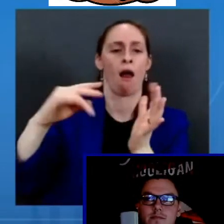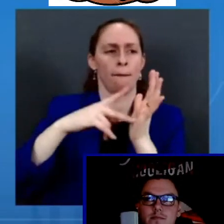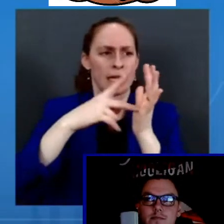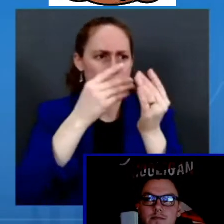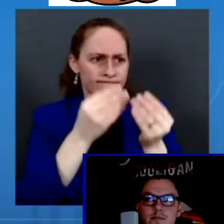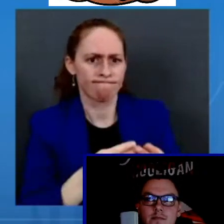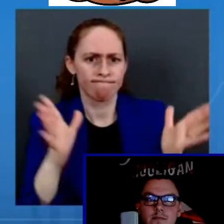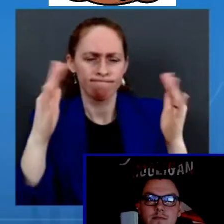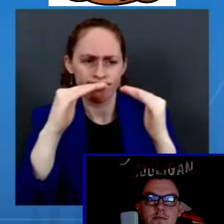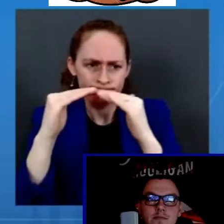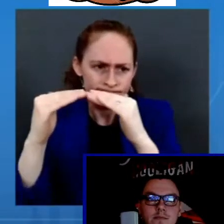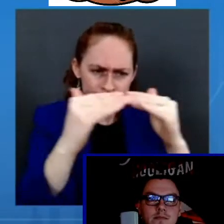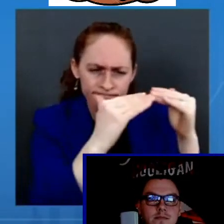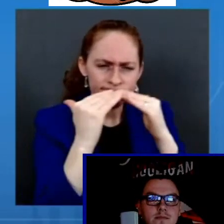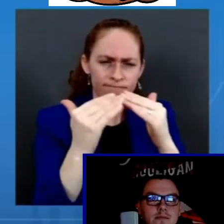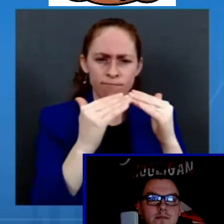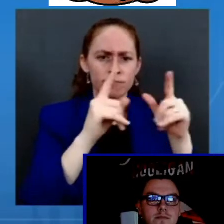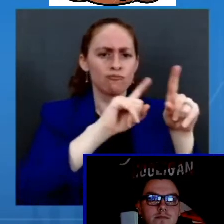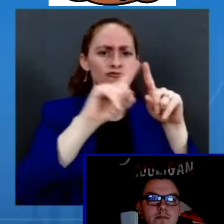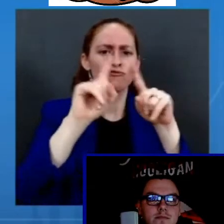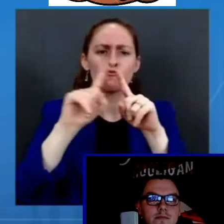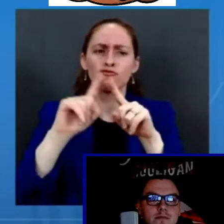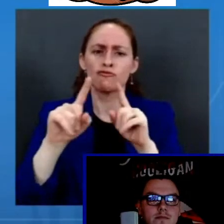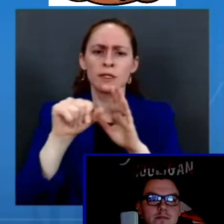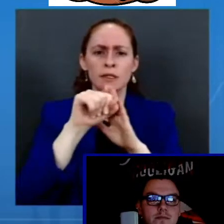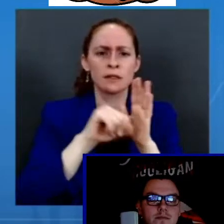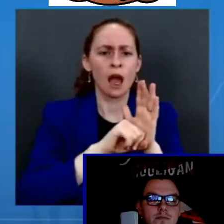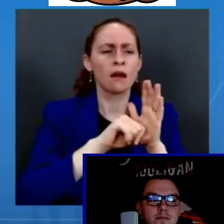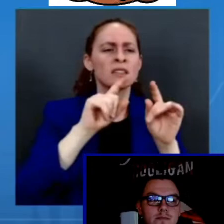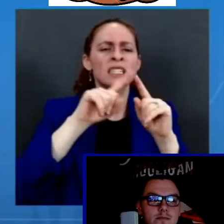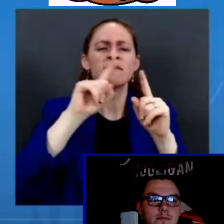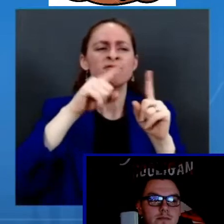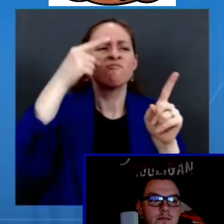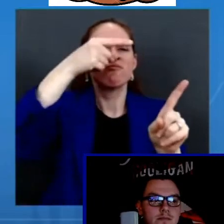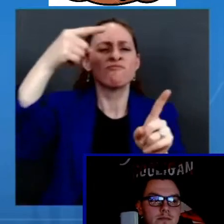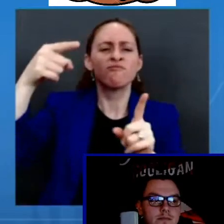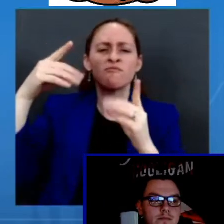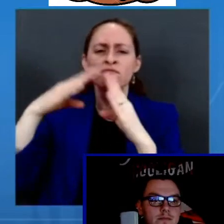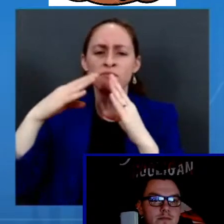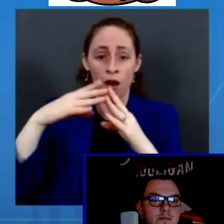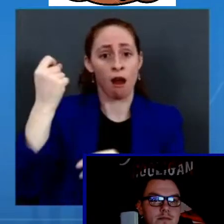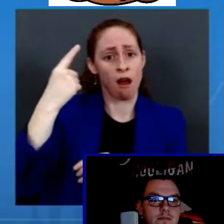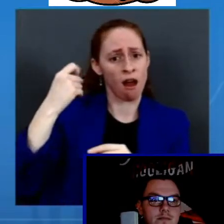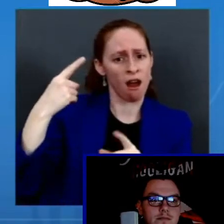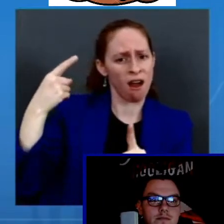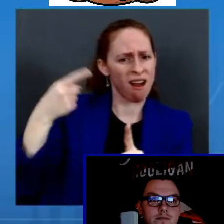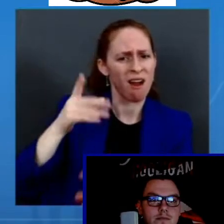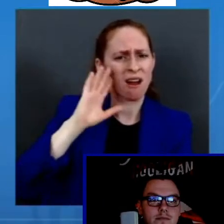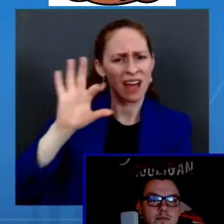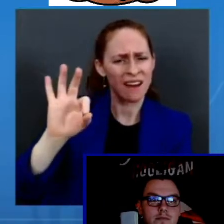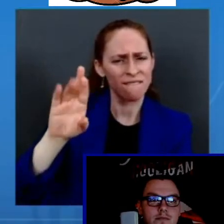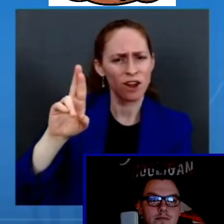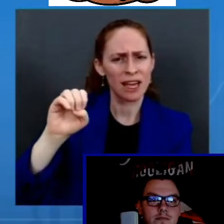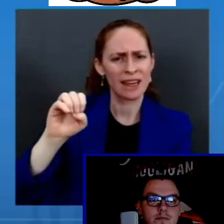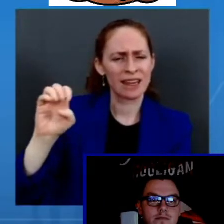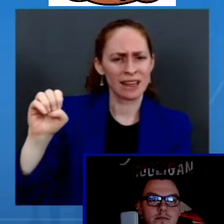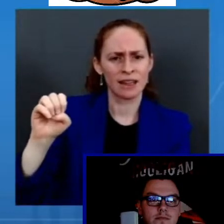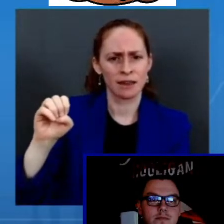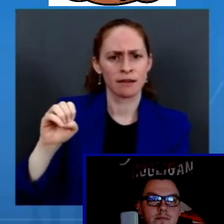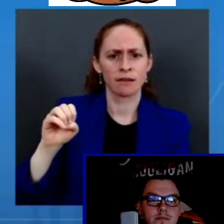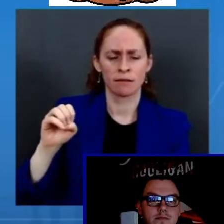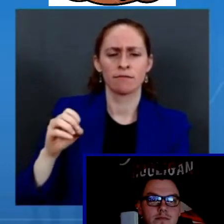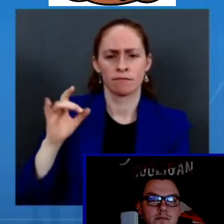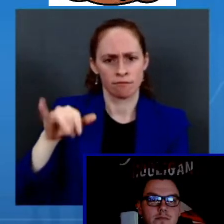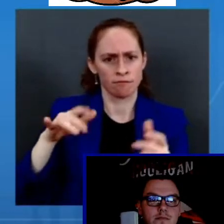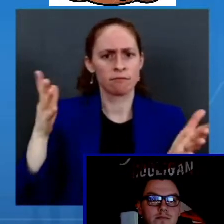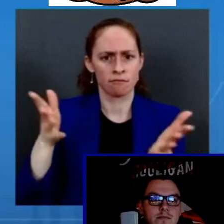charge on a pro rata basis to quickly get that supply in the field. As I